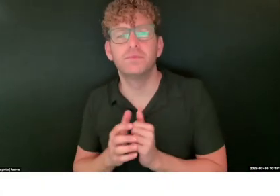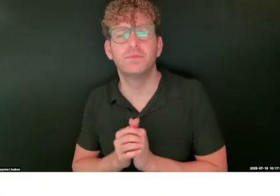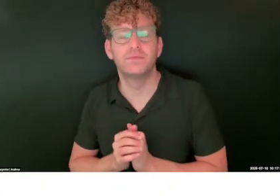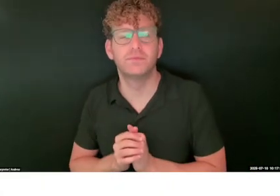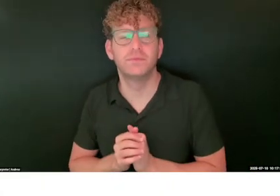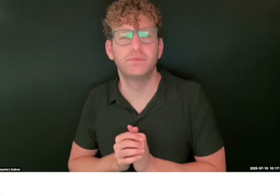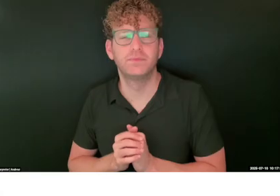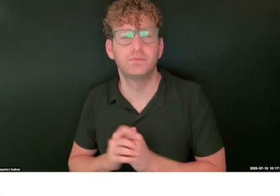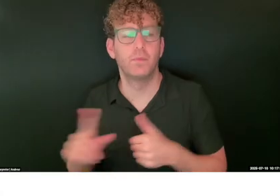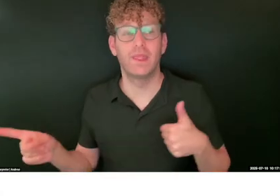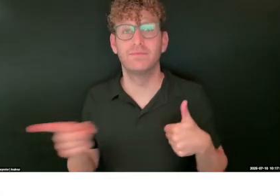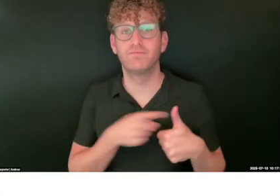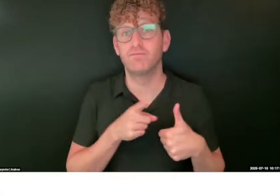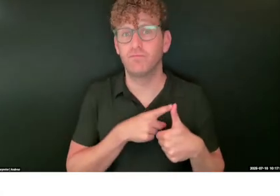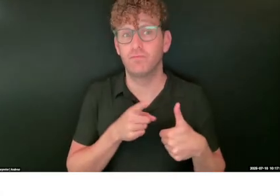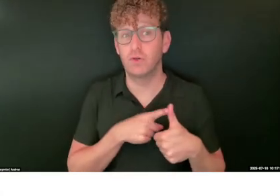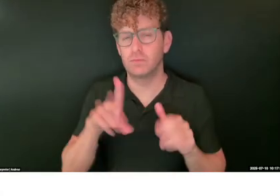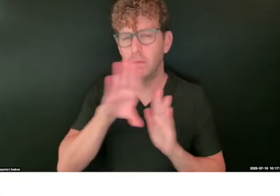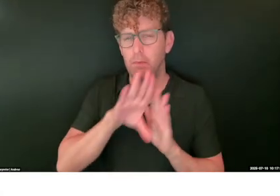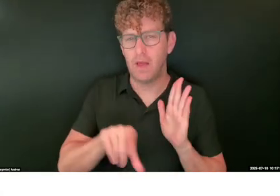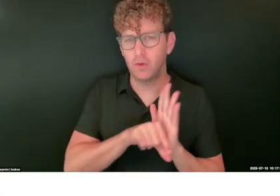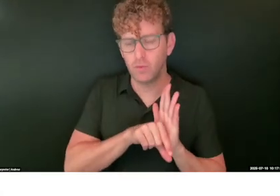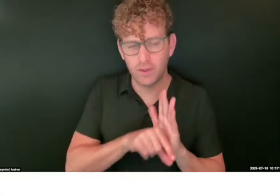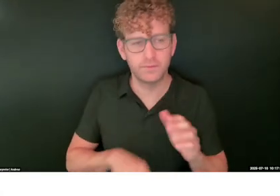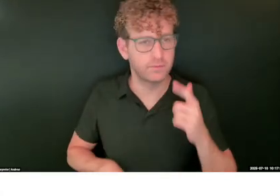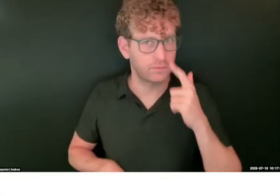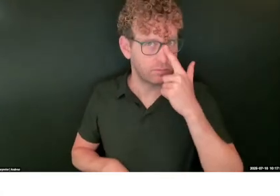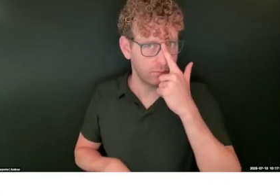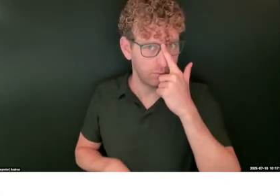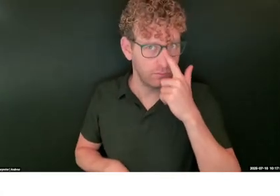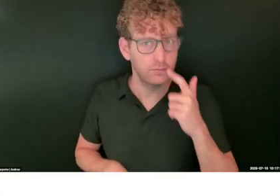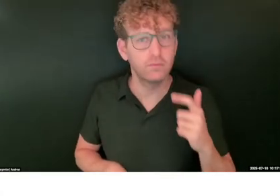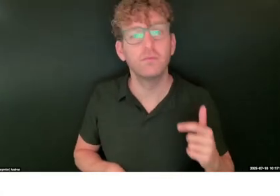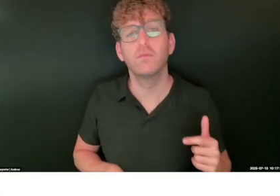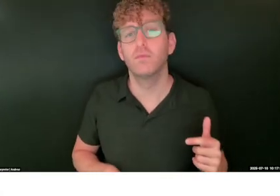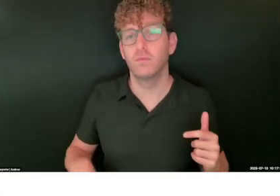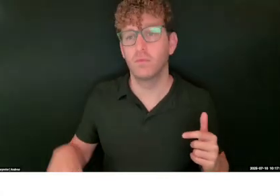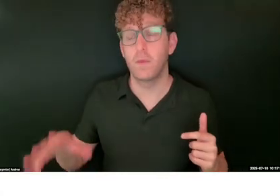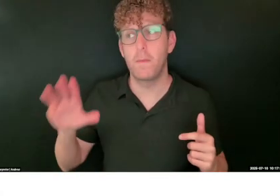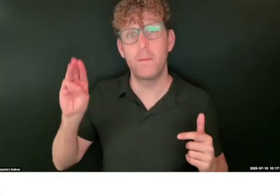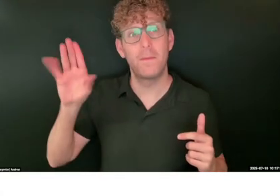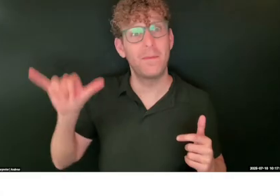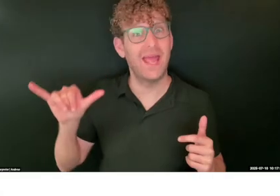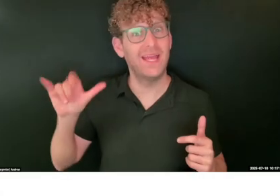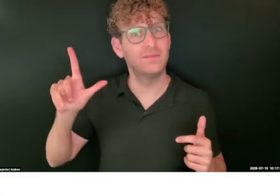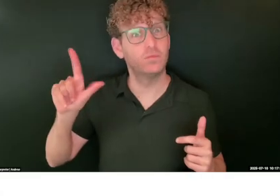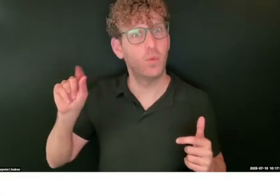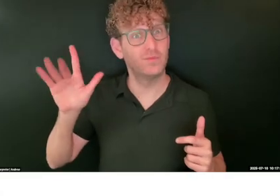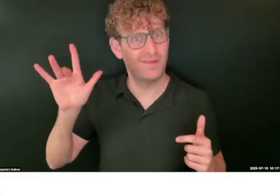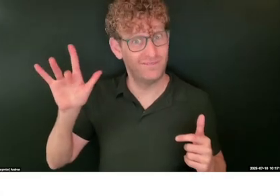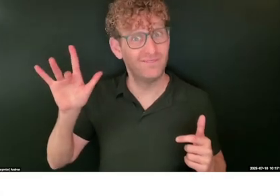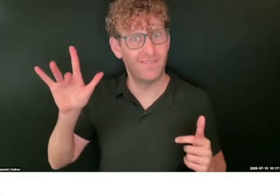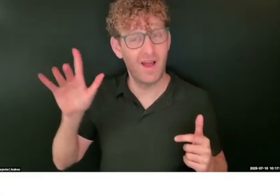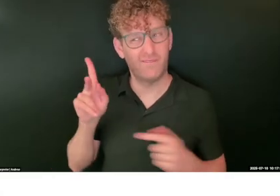But first, let's start with a little background. So according to Kelley Blue Book, as of May 2025, the average cost of a new EV